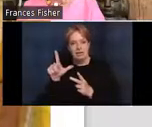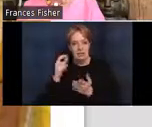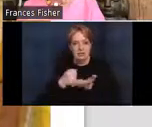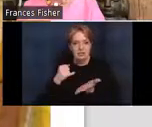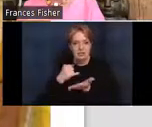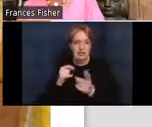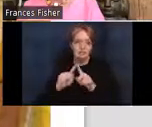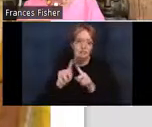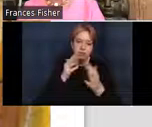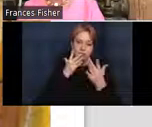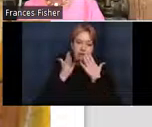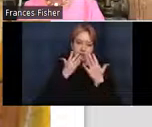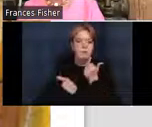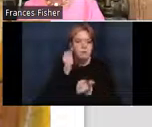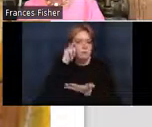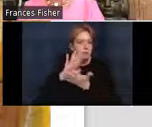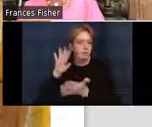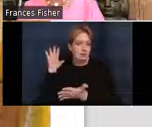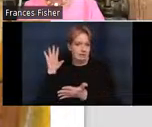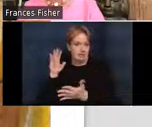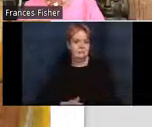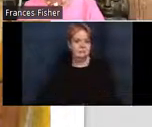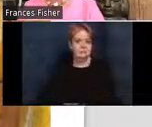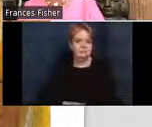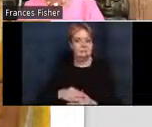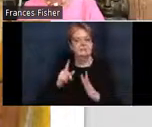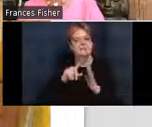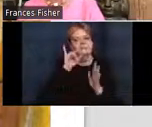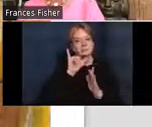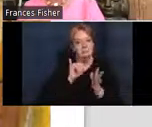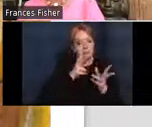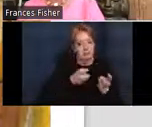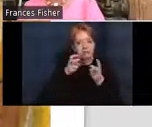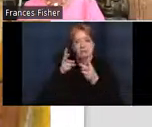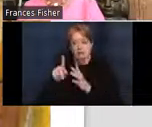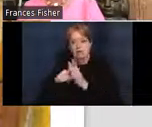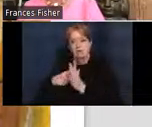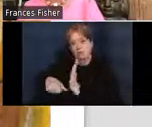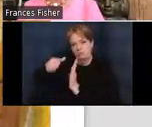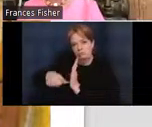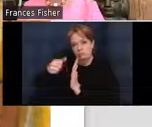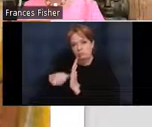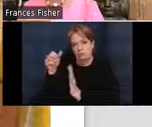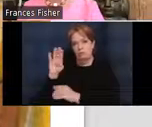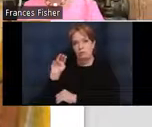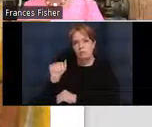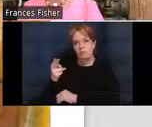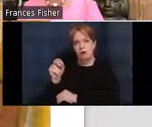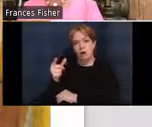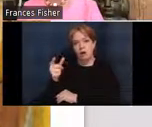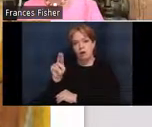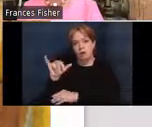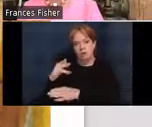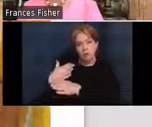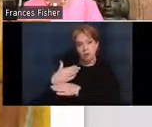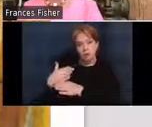mostly abstract. From these, she began working in mahogany and carved a series of maquettes. Not only were basic shape and design